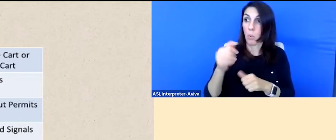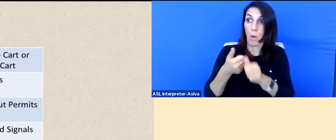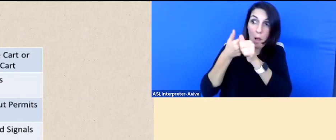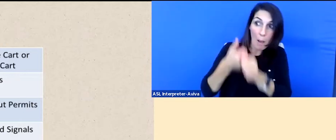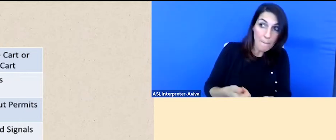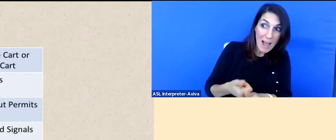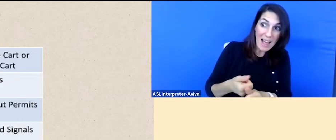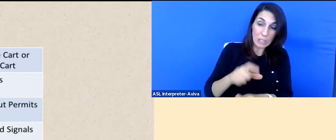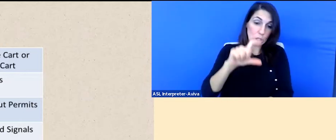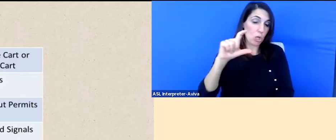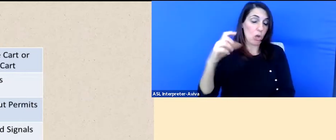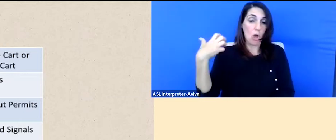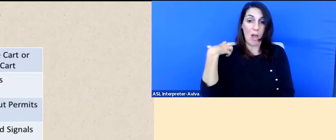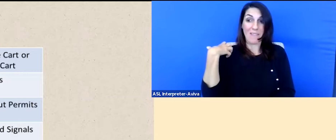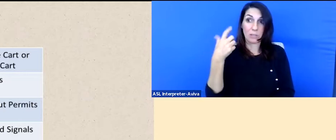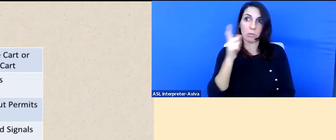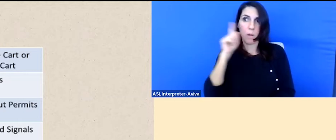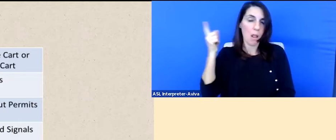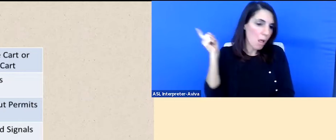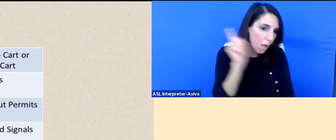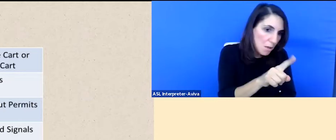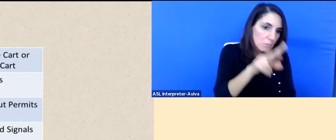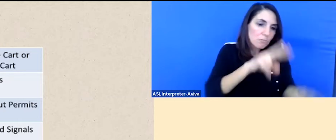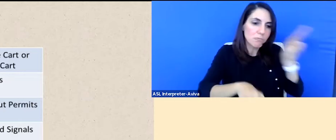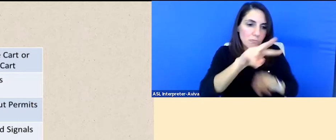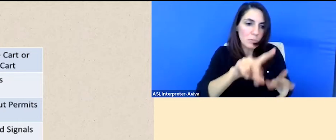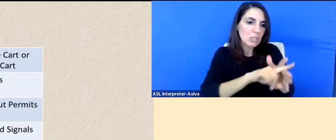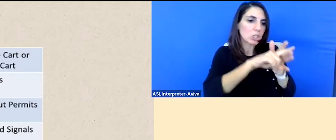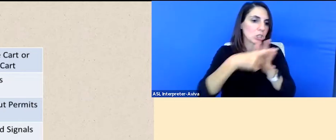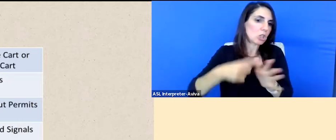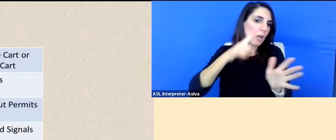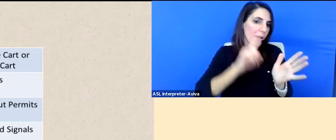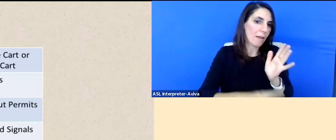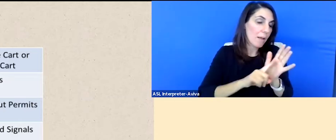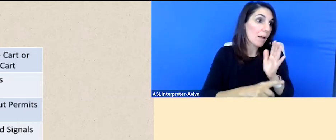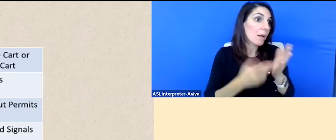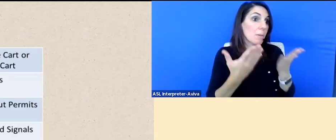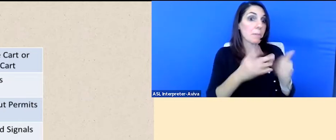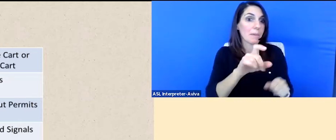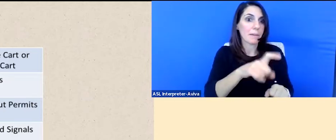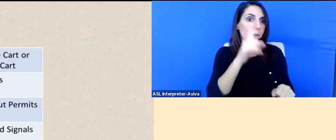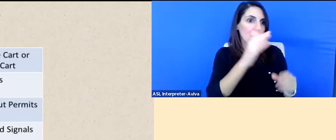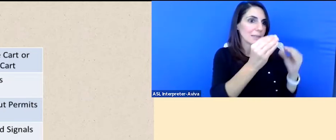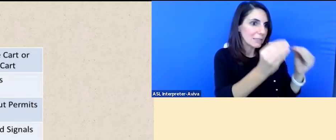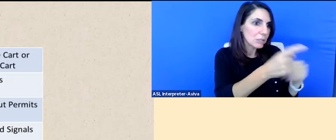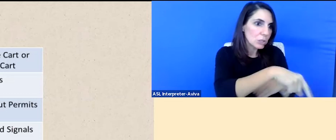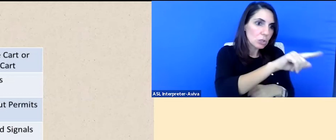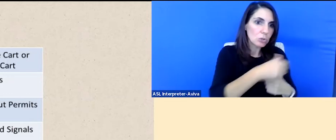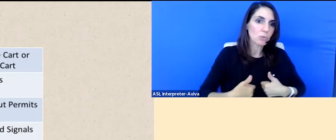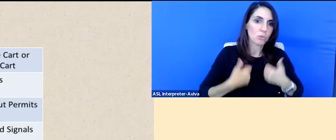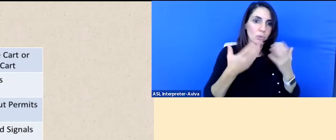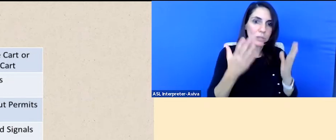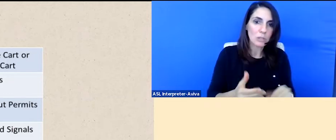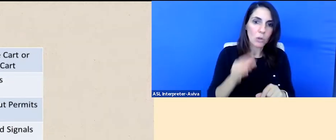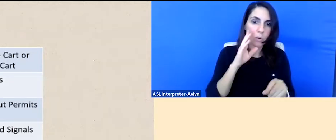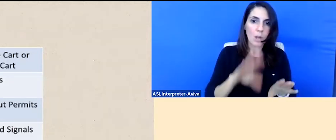out and conduct an investigation, and if needed, either educate residents or open appropriate